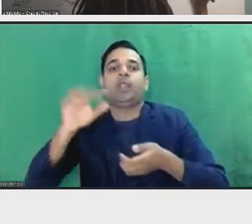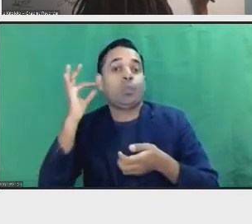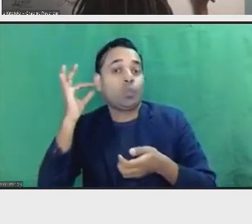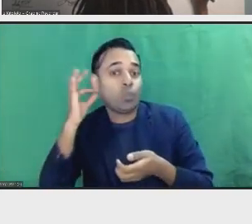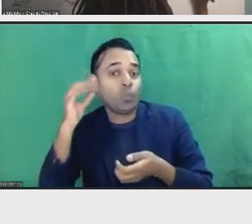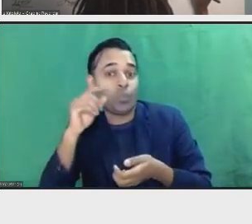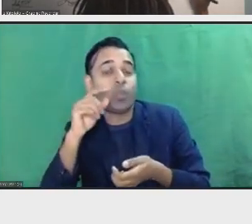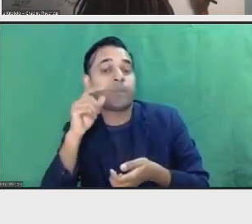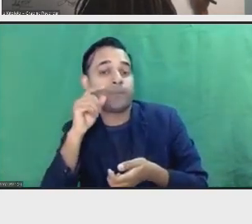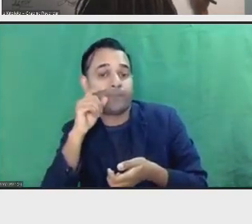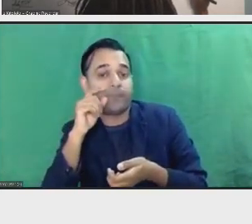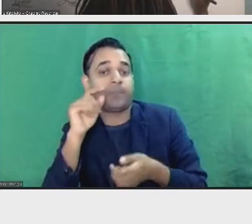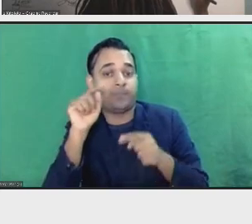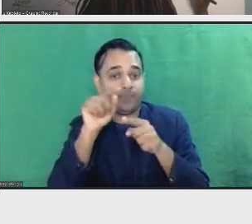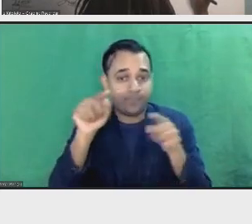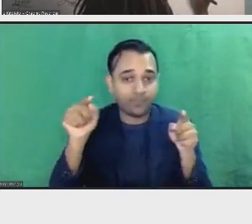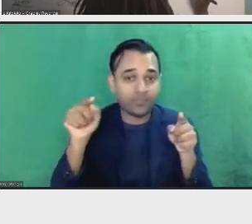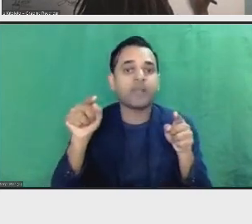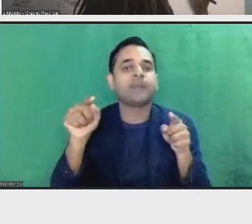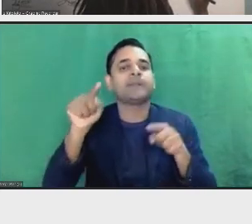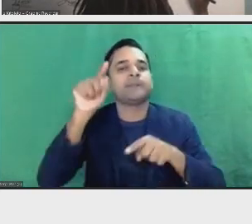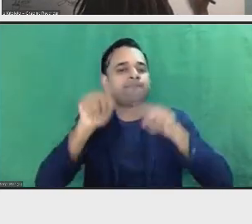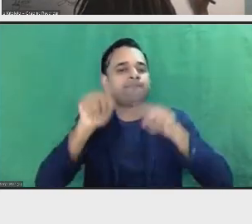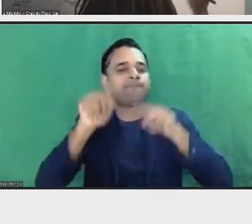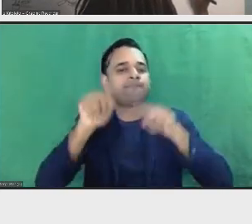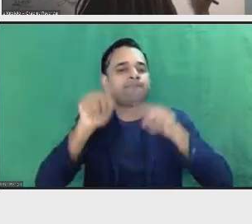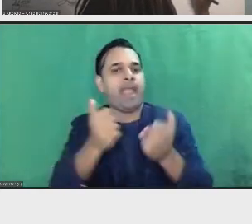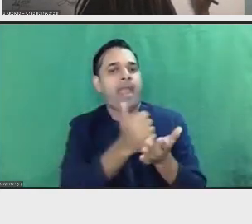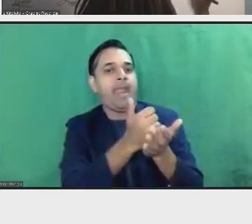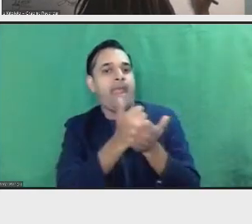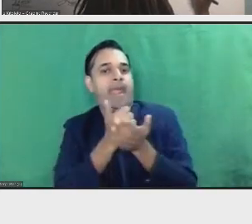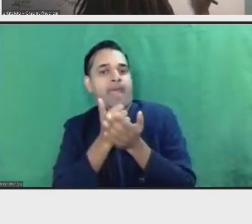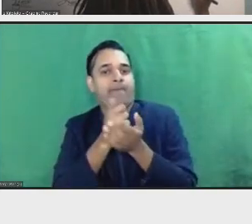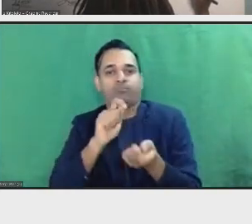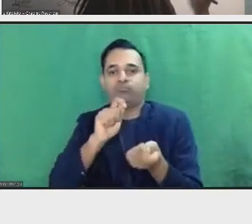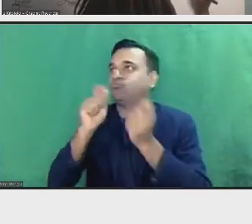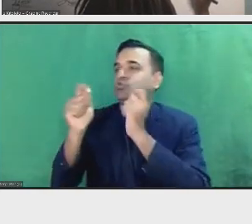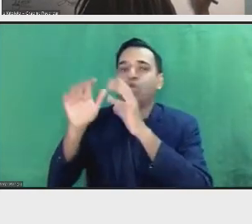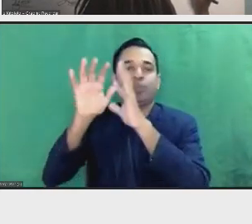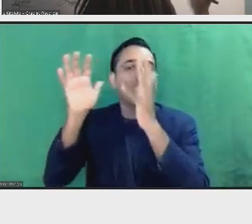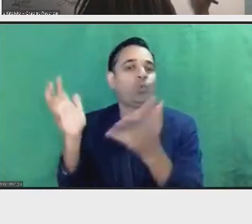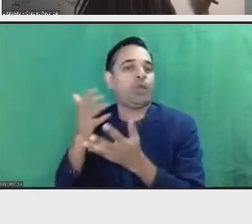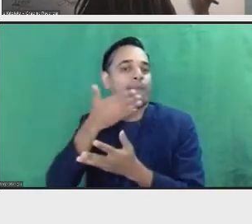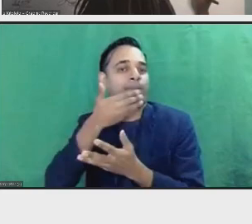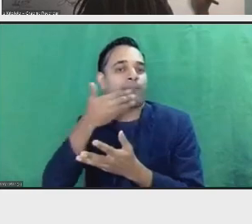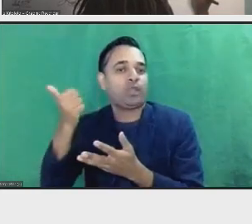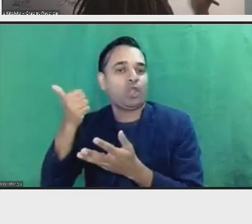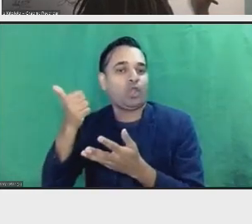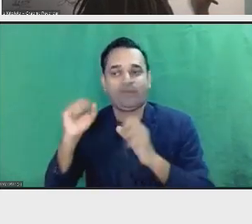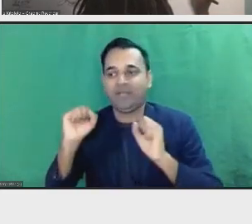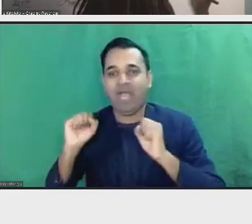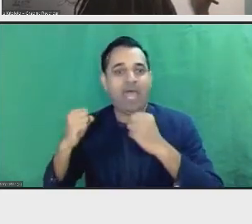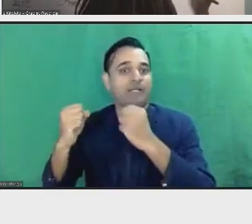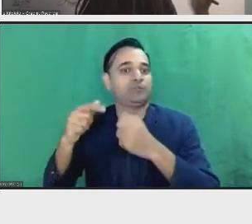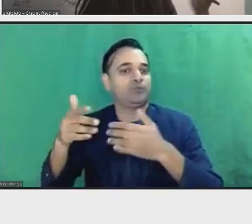the new gender action plan under the Global Biodiversity Framework. I think I will stop here and I just want to congratulate you